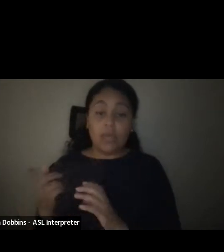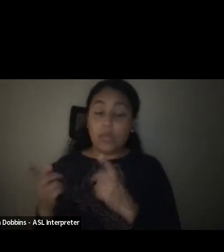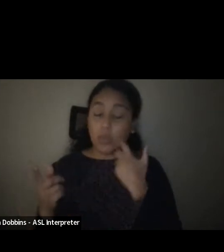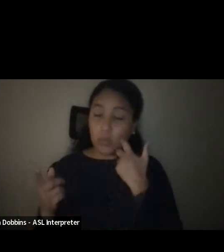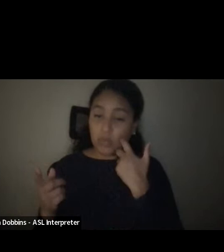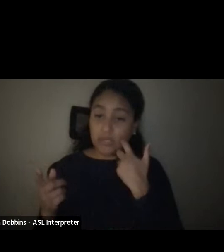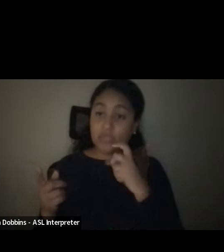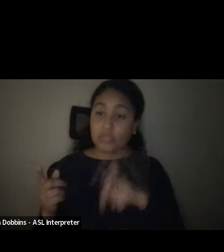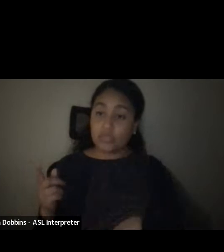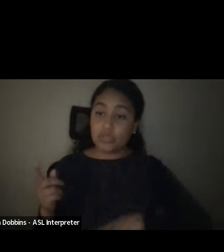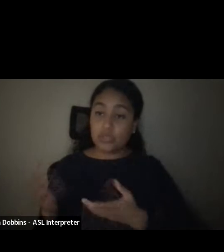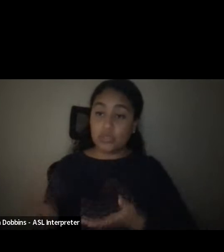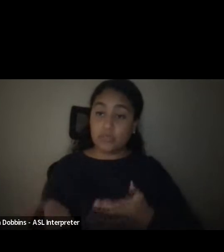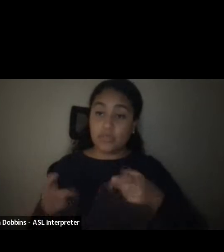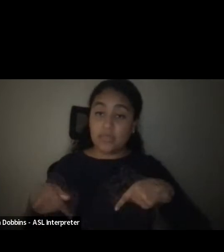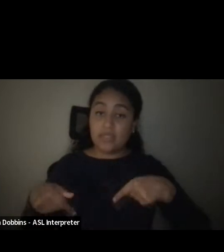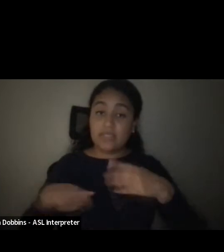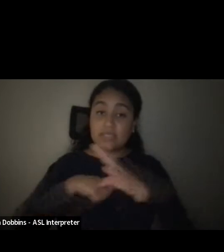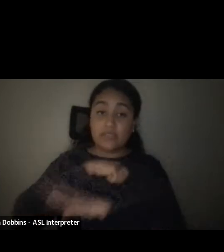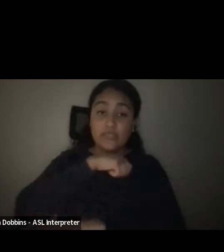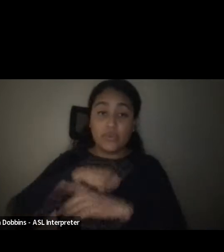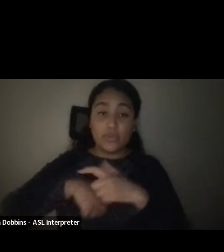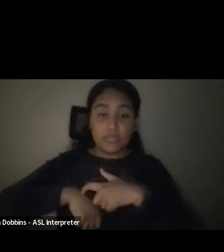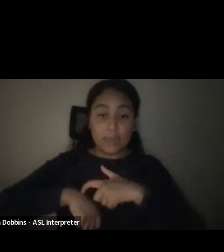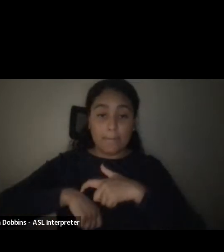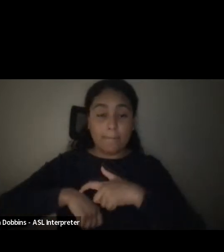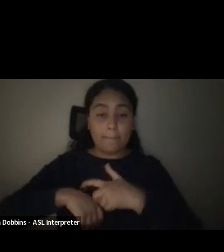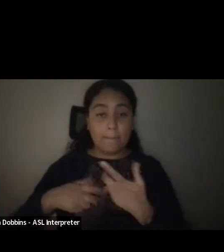that was supposed to be coming out this fall.